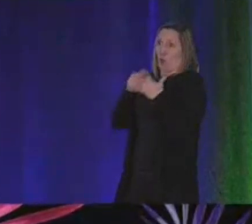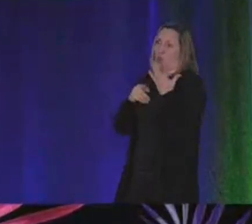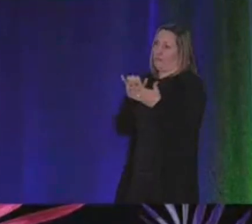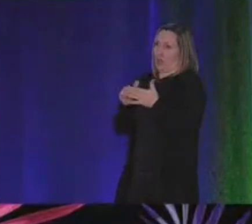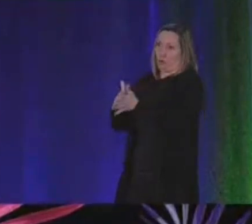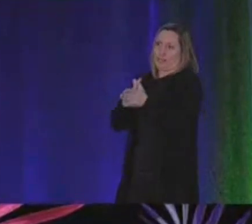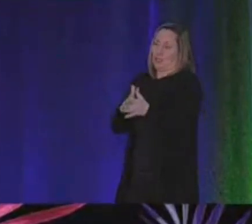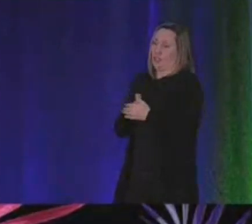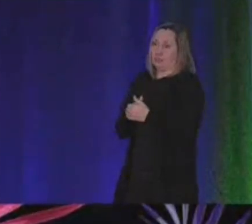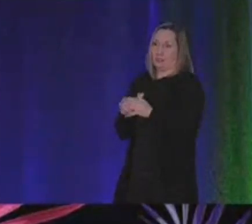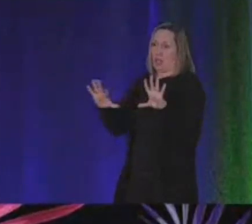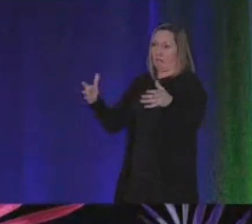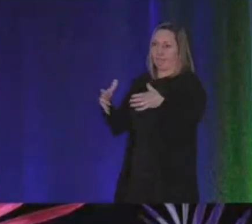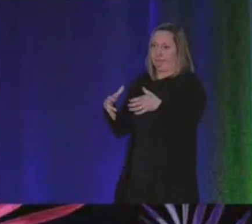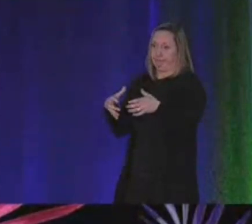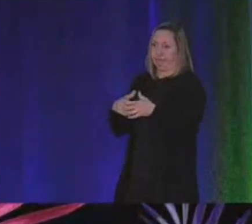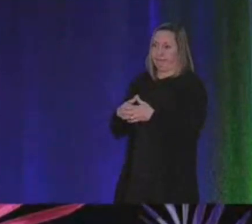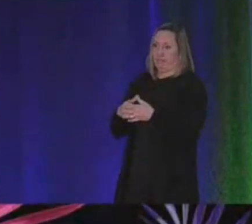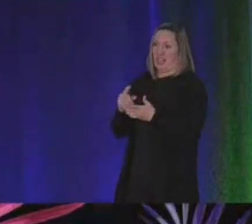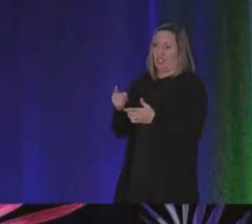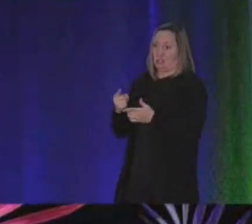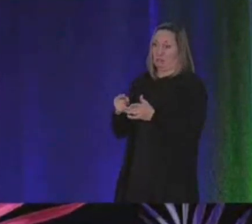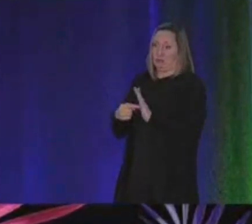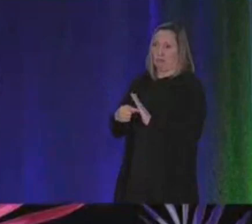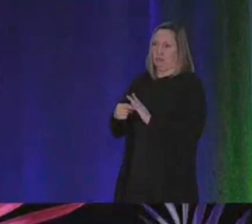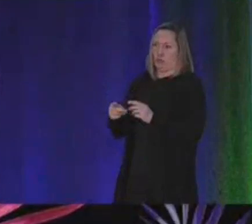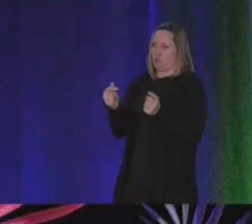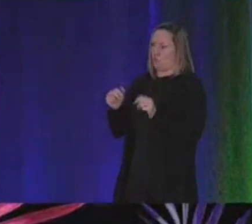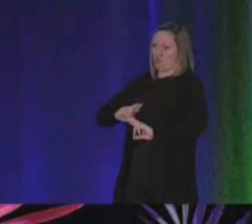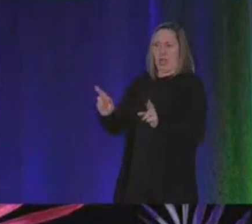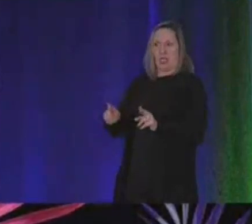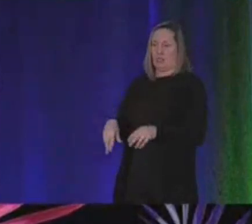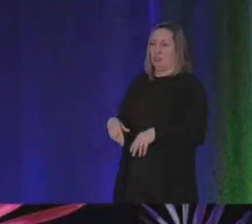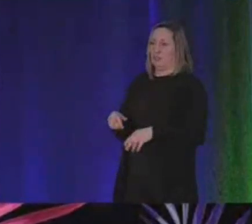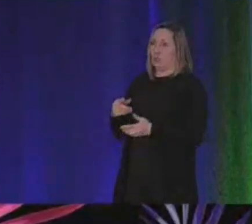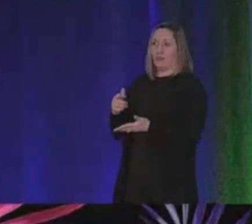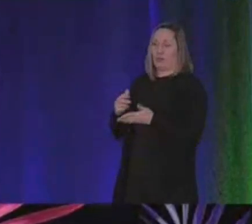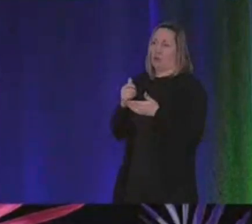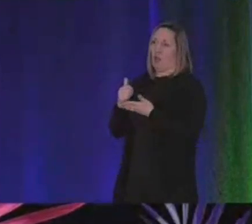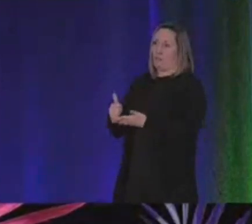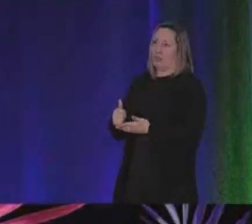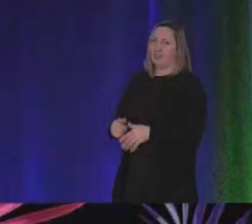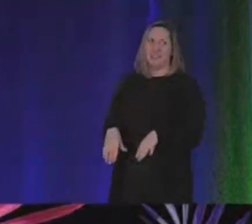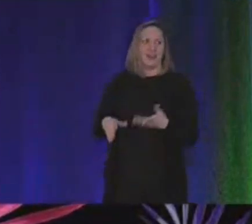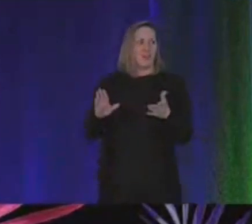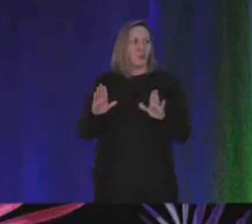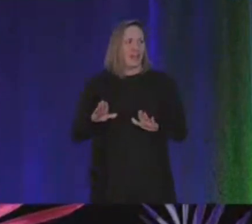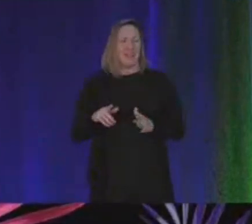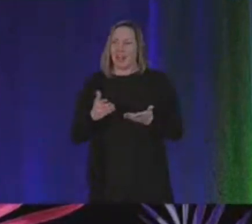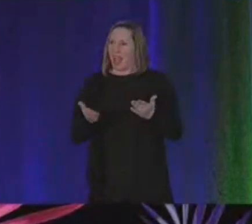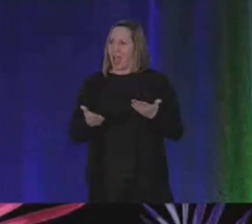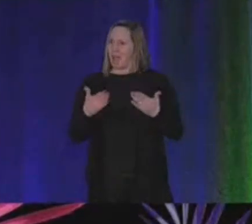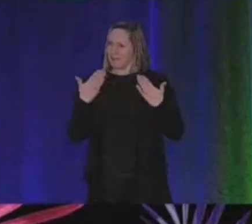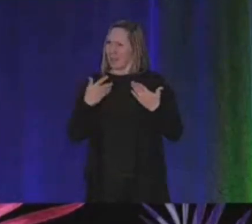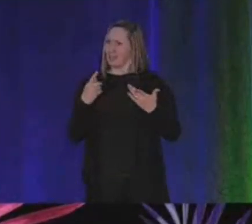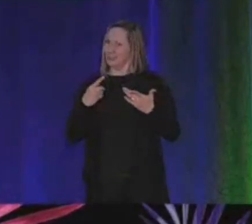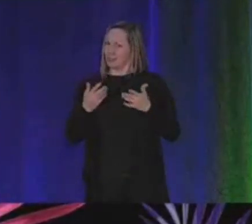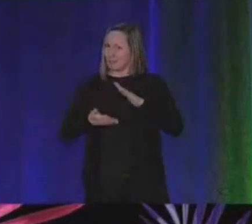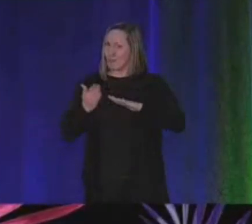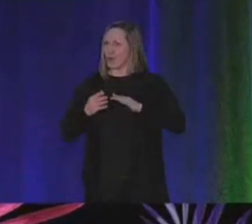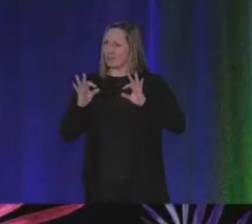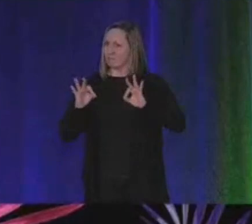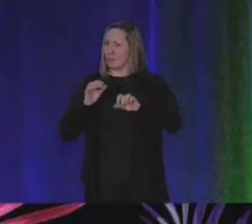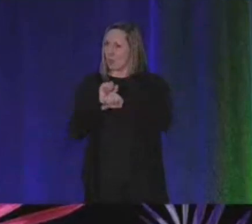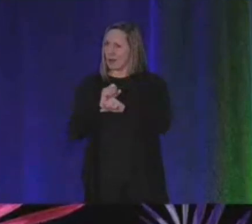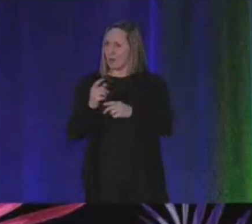criteria, and and it just comes out of the box. So it was very helpful. Great. Yeah, I'm glad you got up and running very quickly. How about we switch